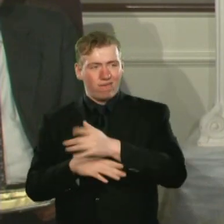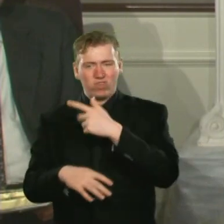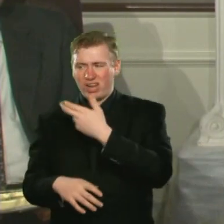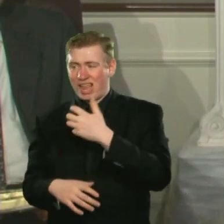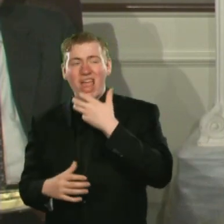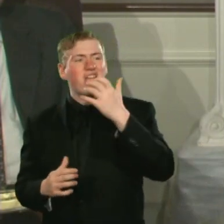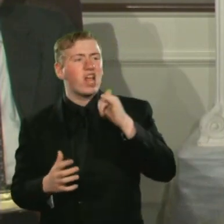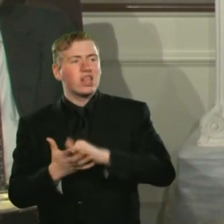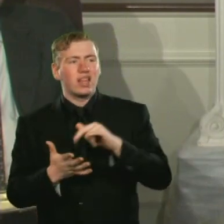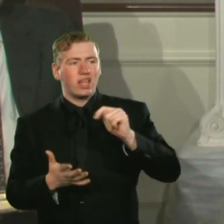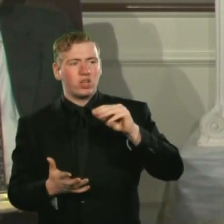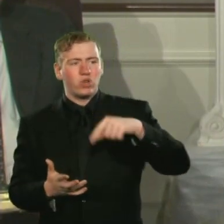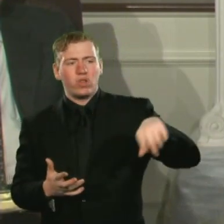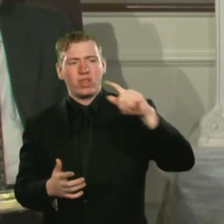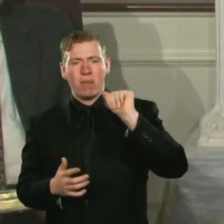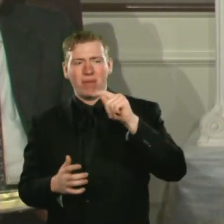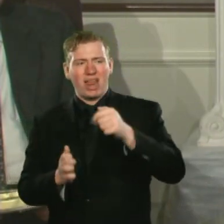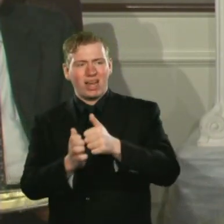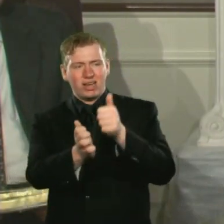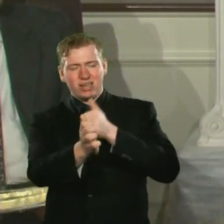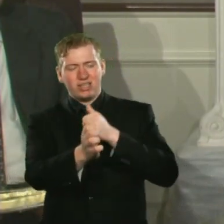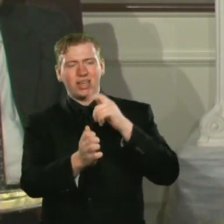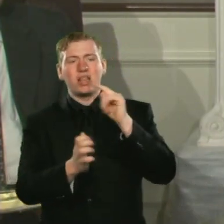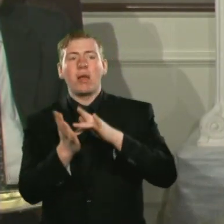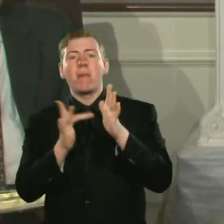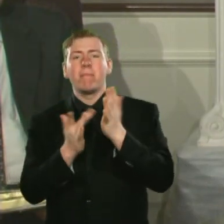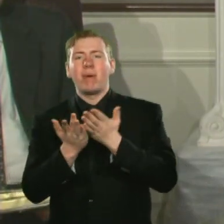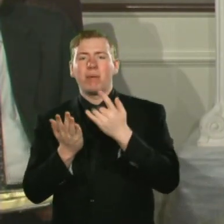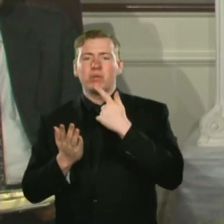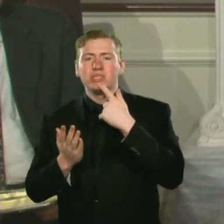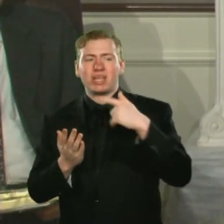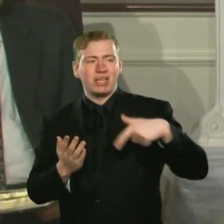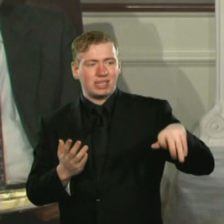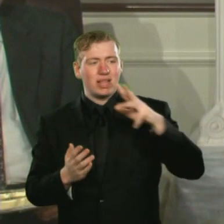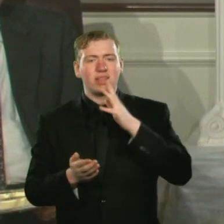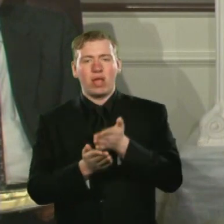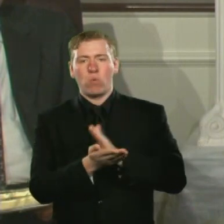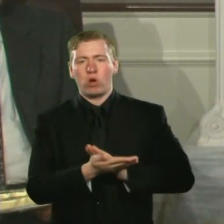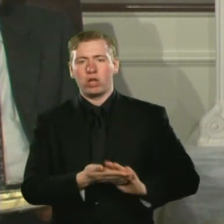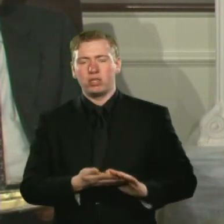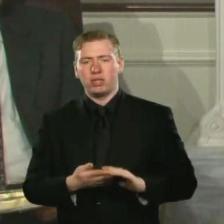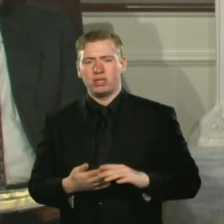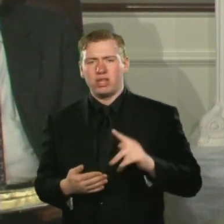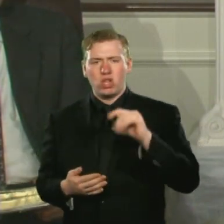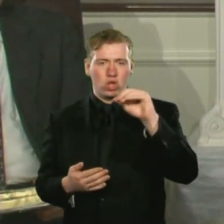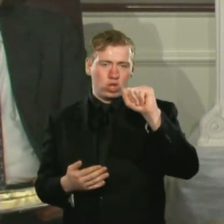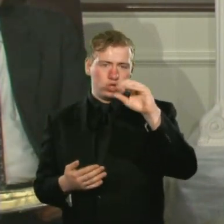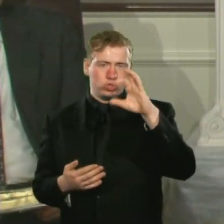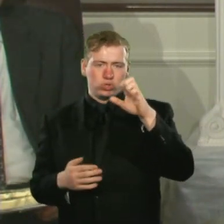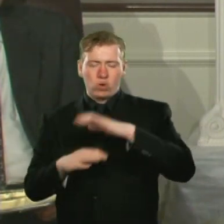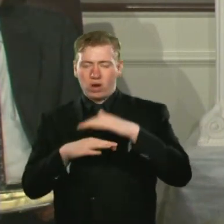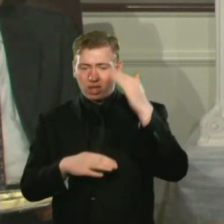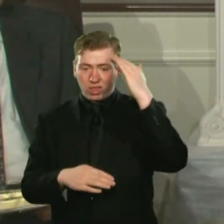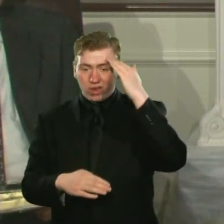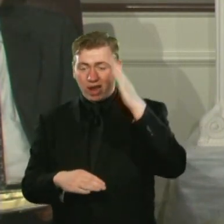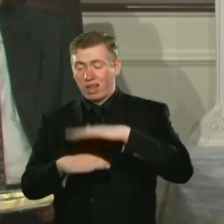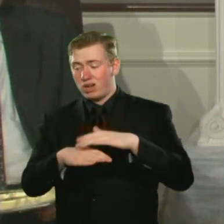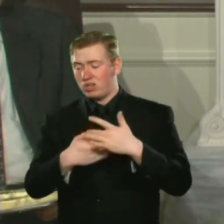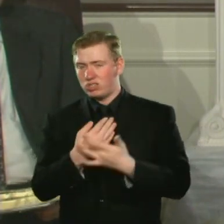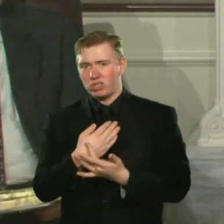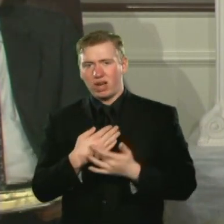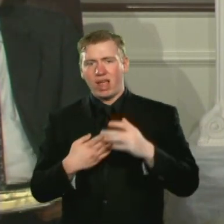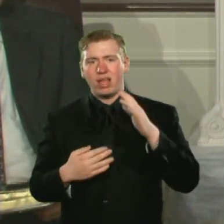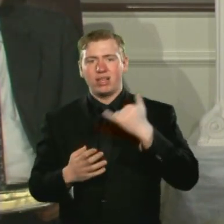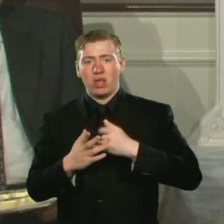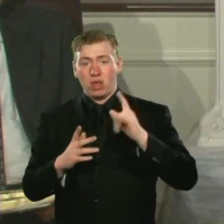distance, the Bible says that they were cleansed. The sore on their head, the sore in their hands, it went